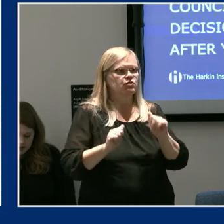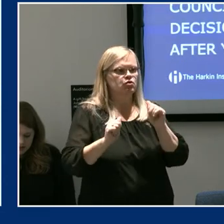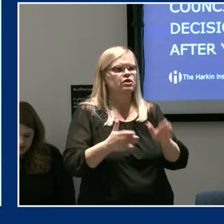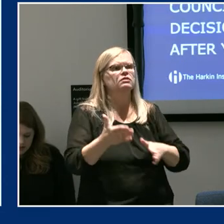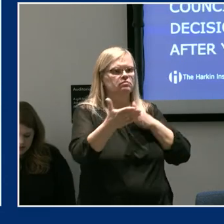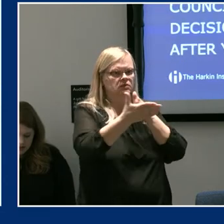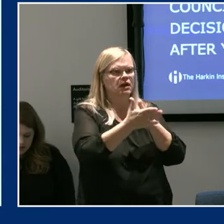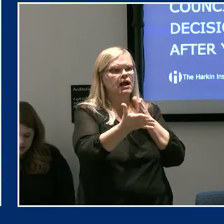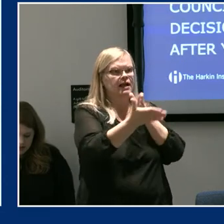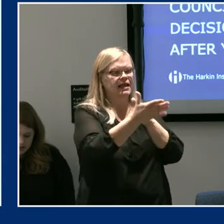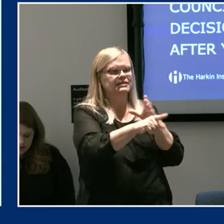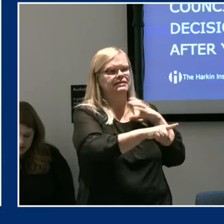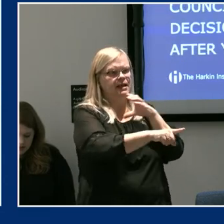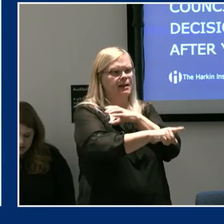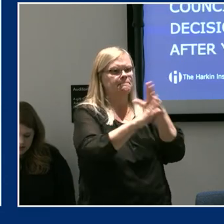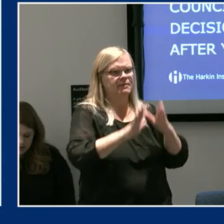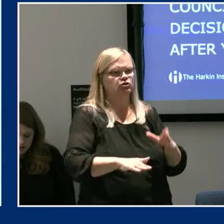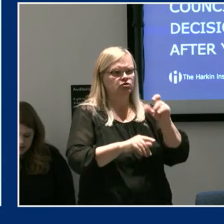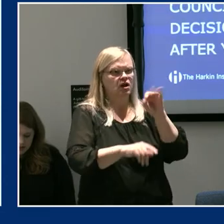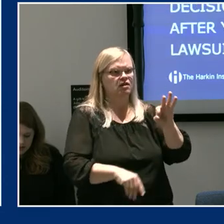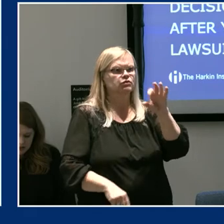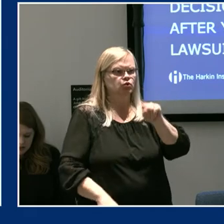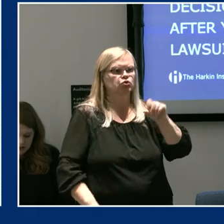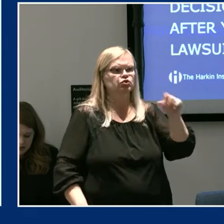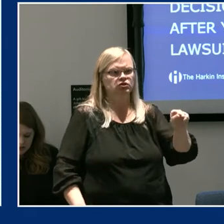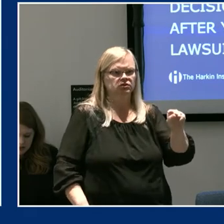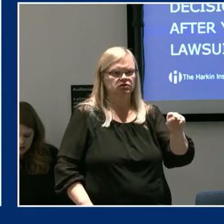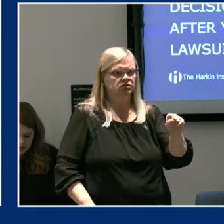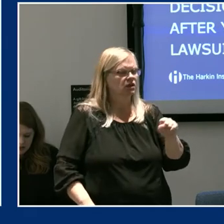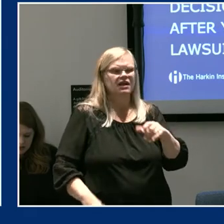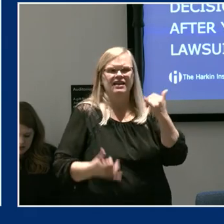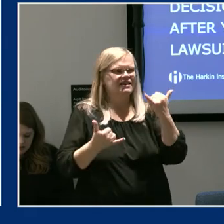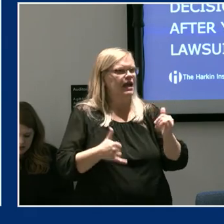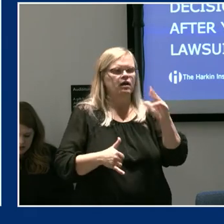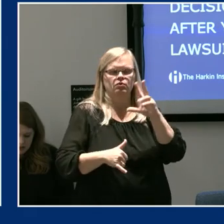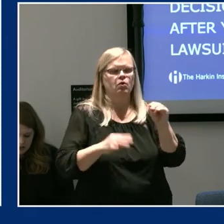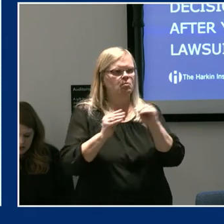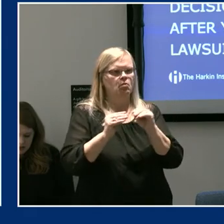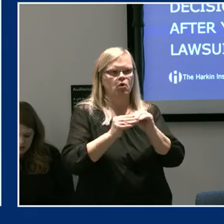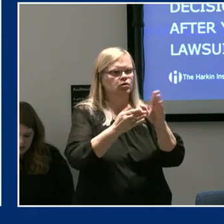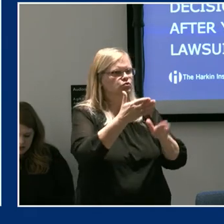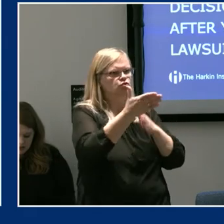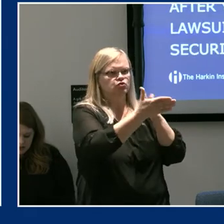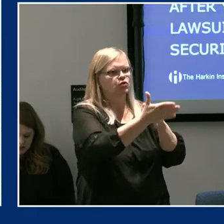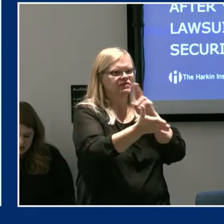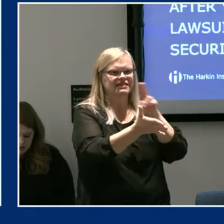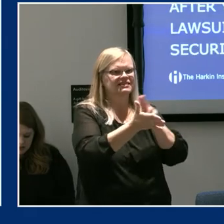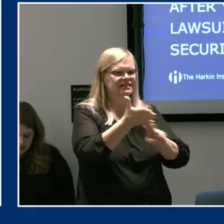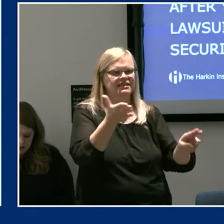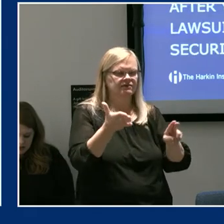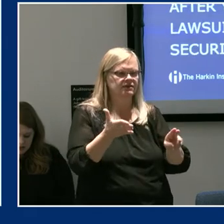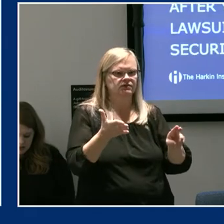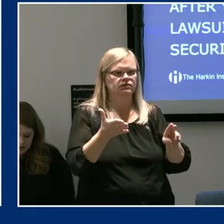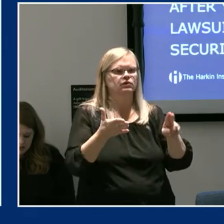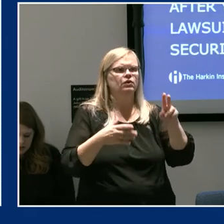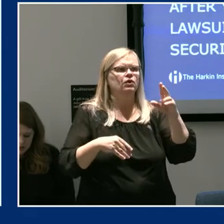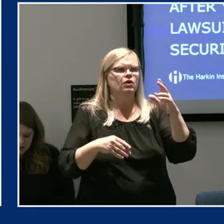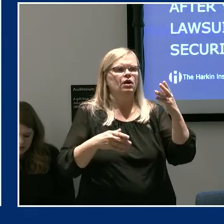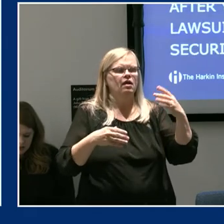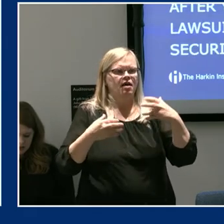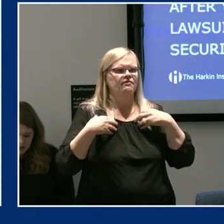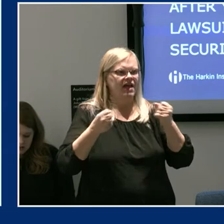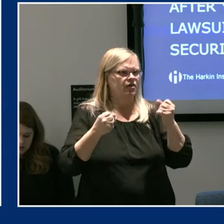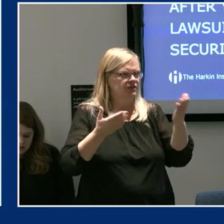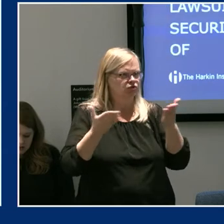the commissioner of Social Security. Now, you no longer sue the commissioner of the Secretary of Health and Human Services, and you file